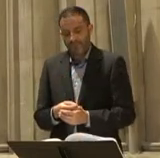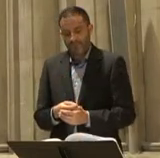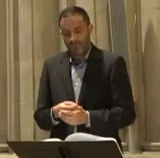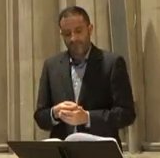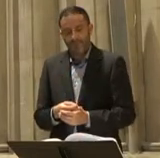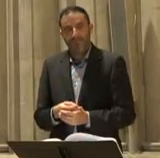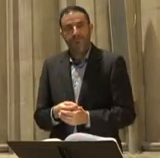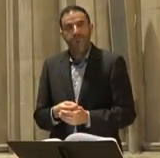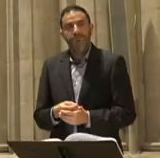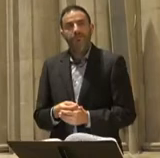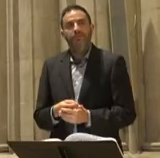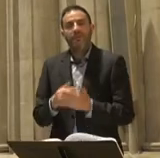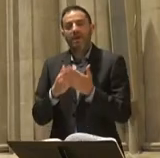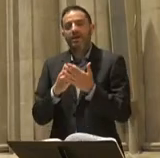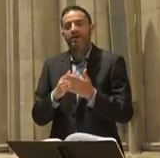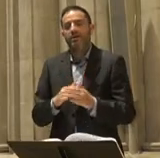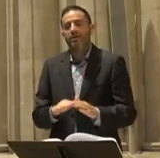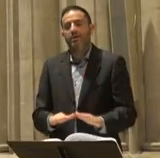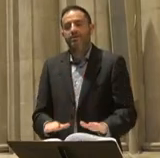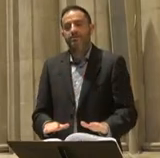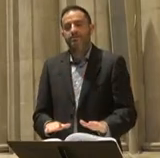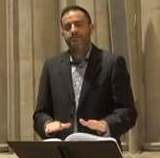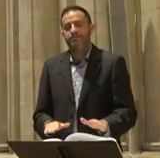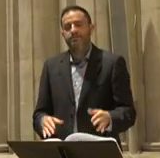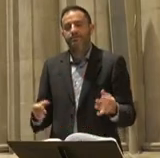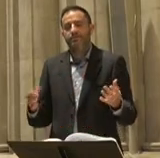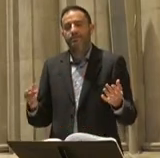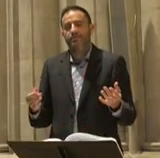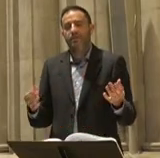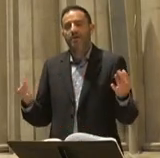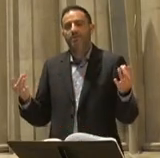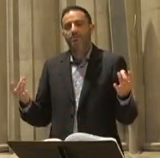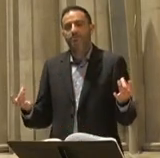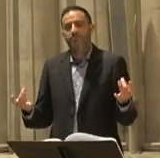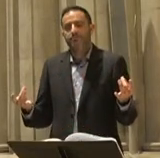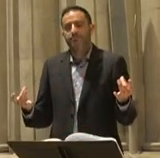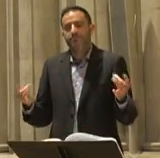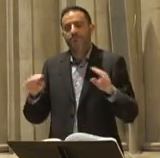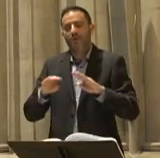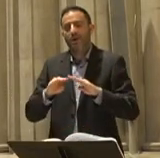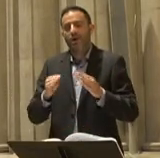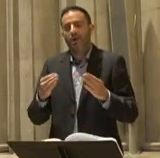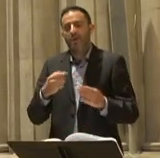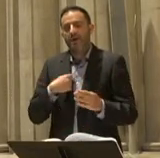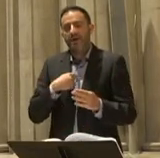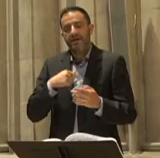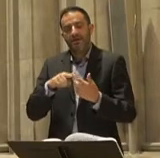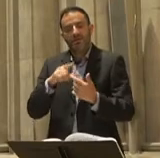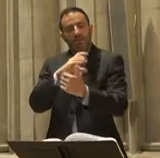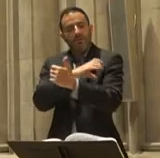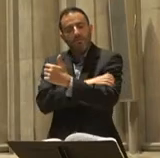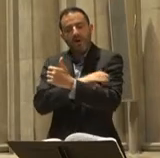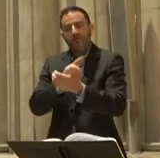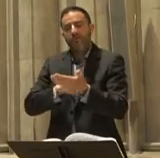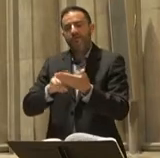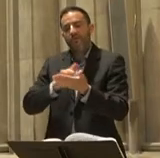Let us calm ourselves and center ourselves and open ourselves to the power of the Holy